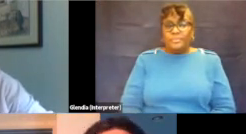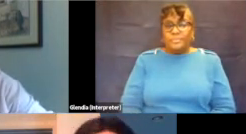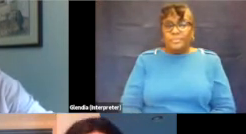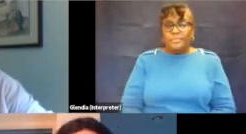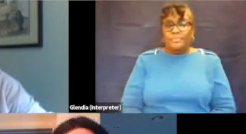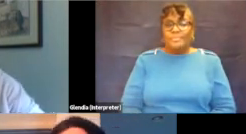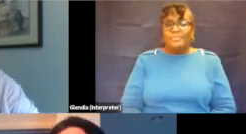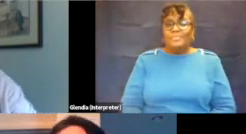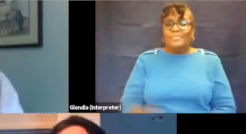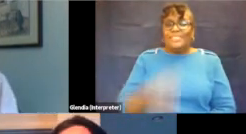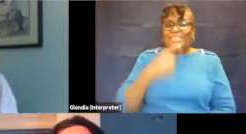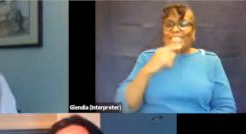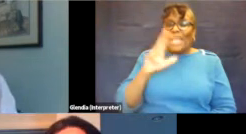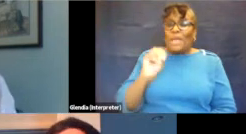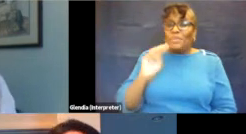Unmute yourself.